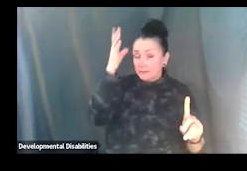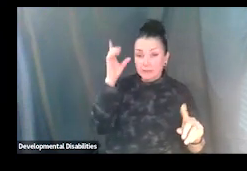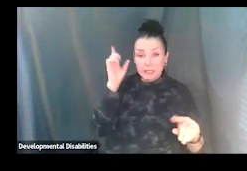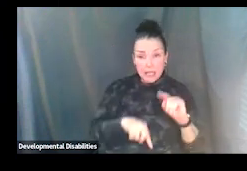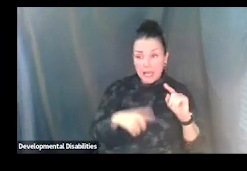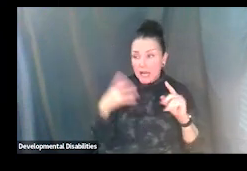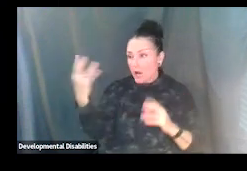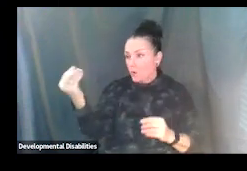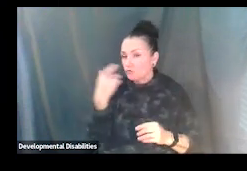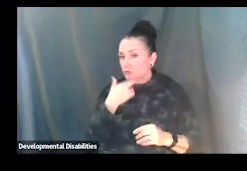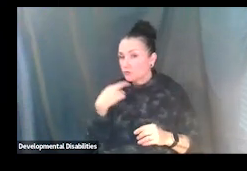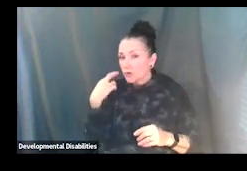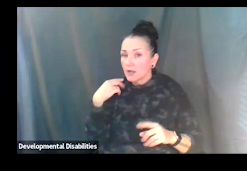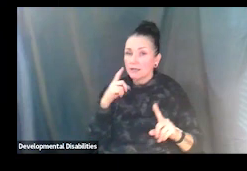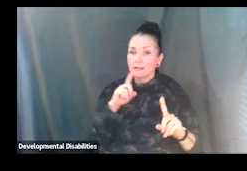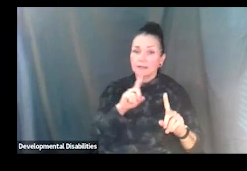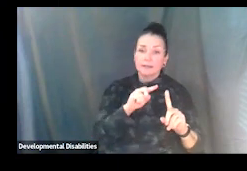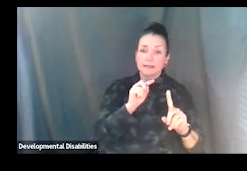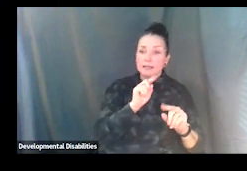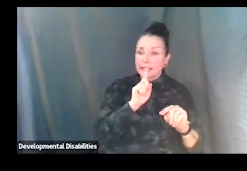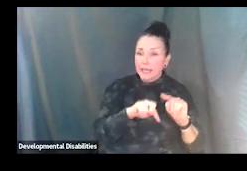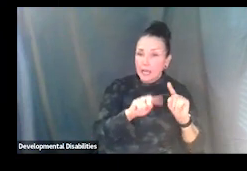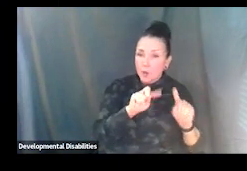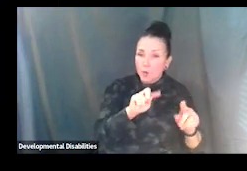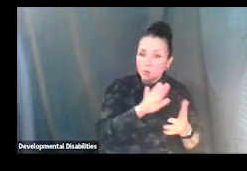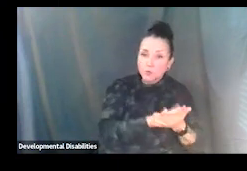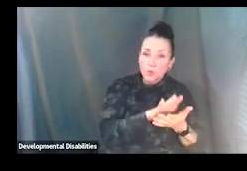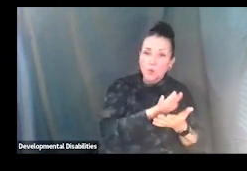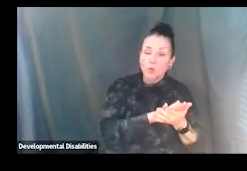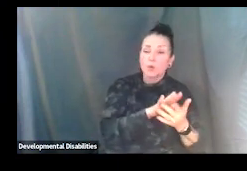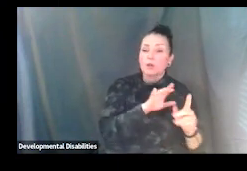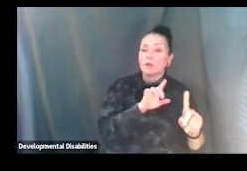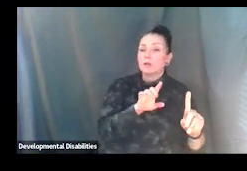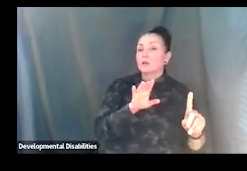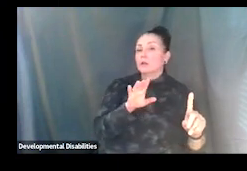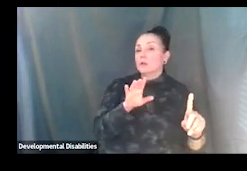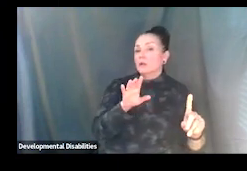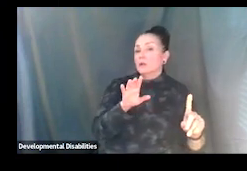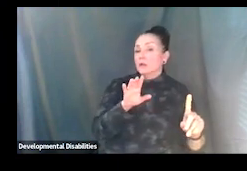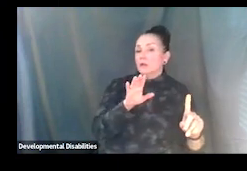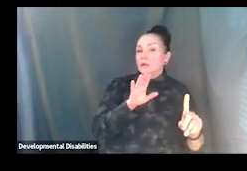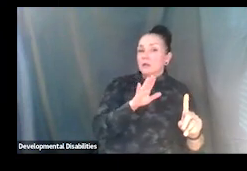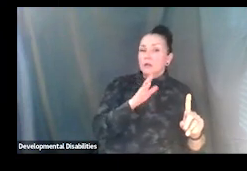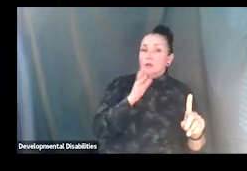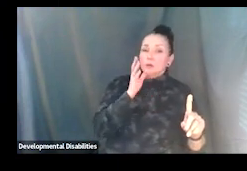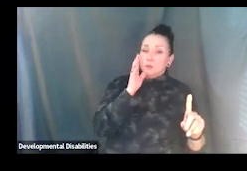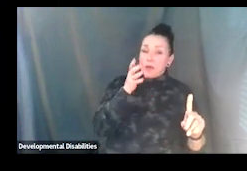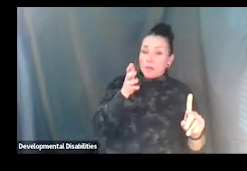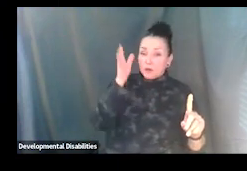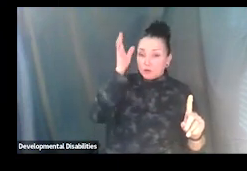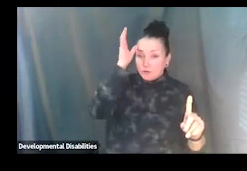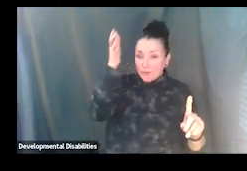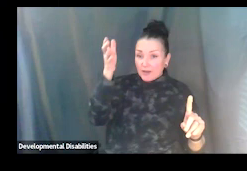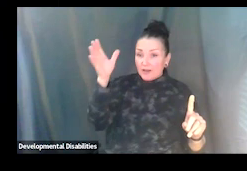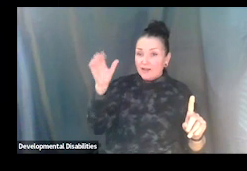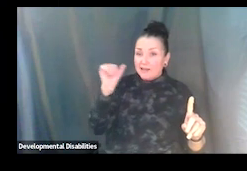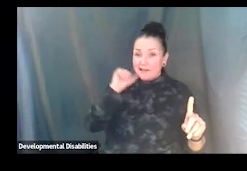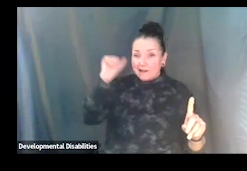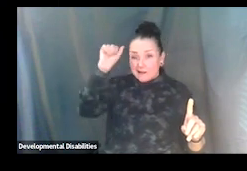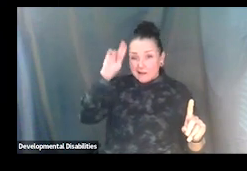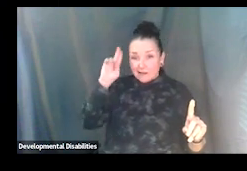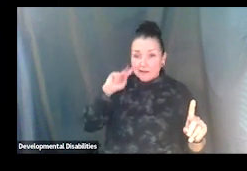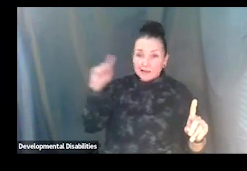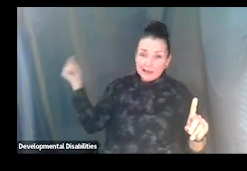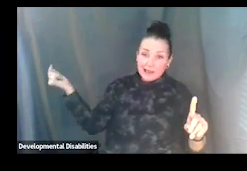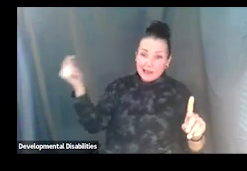school. The mom's family came to visit and to help out, and they basically said they're not coming back. And so it's had a